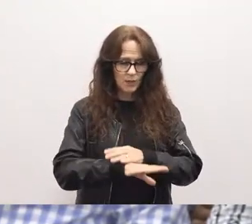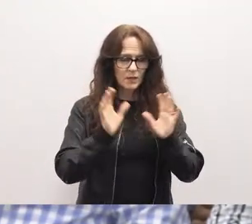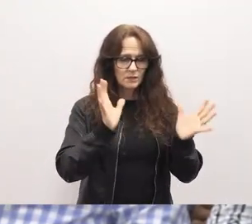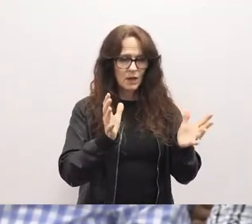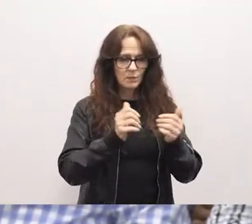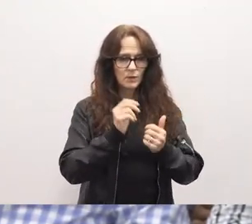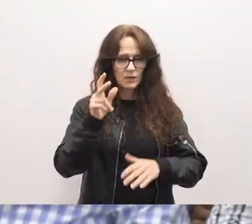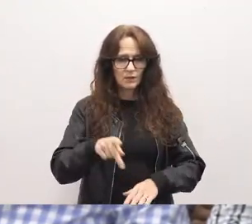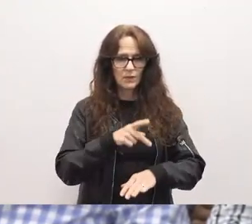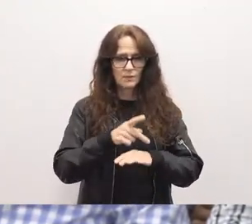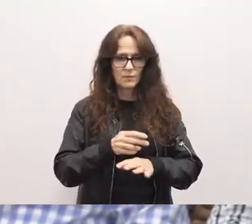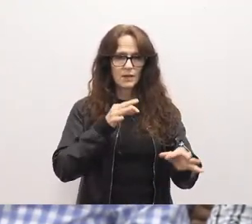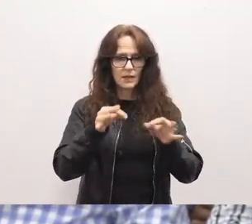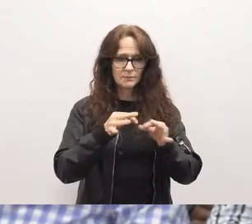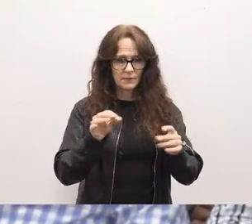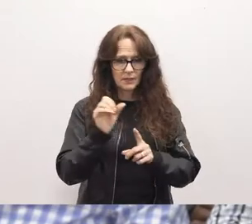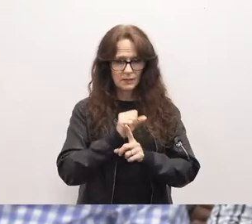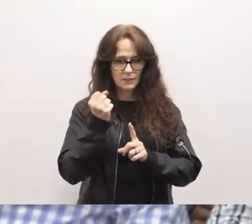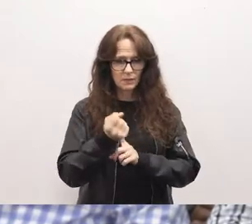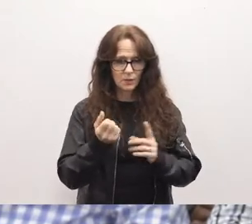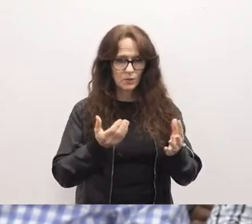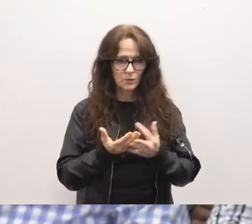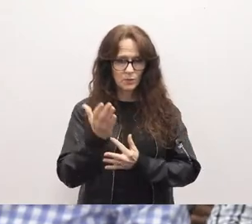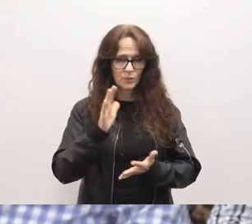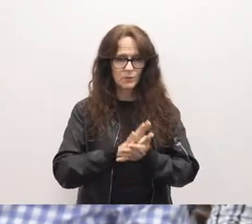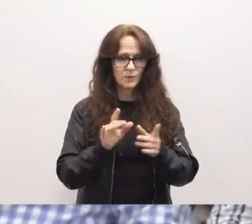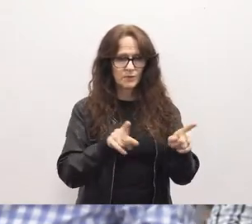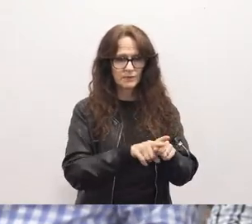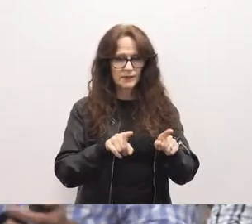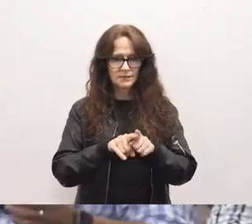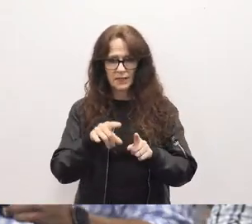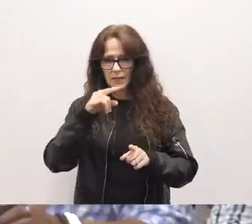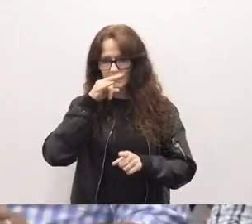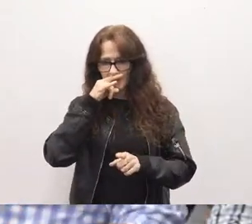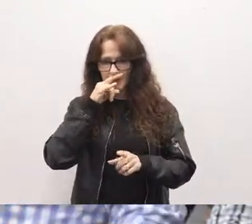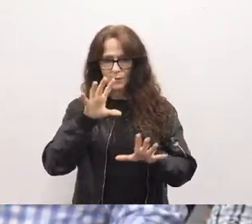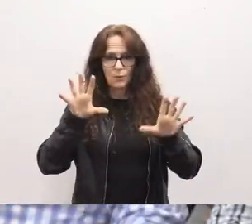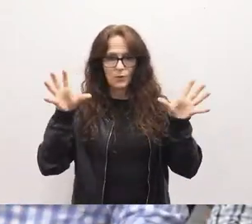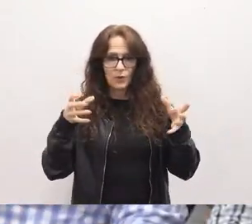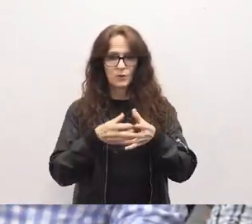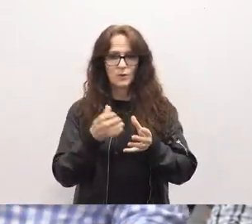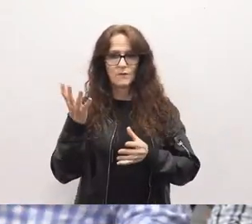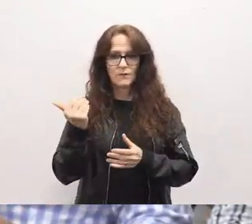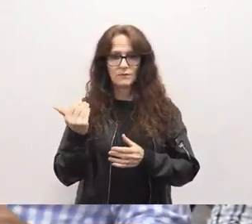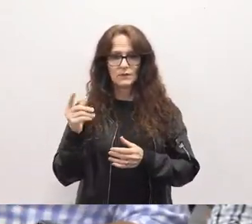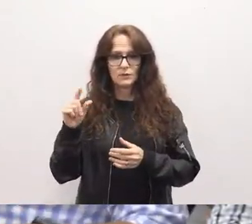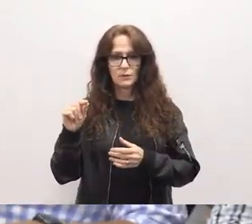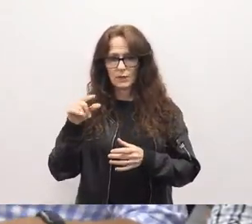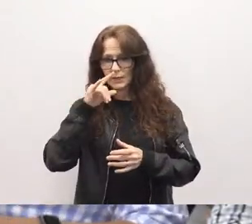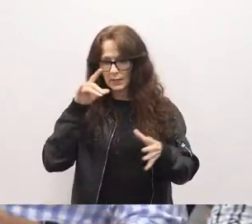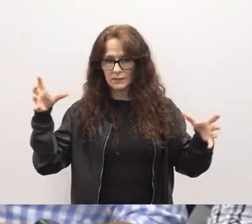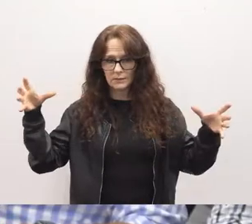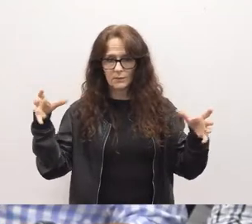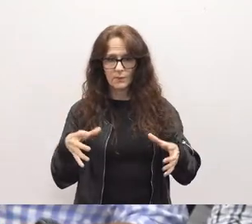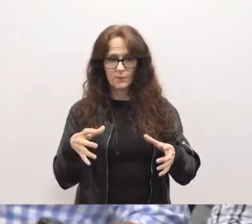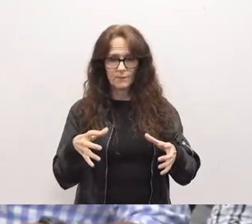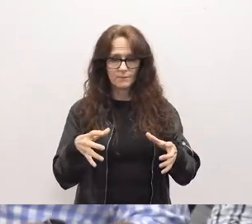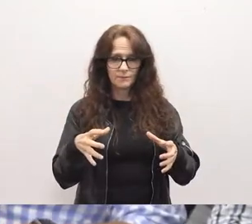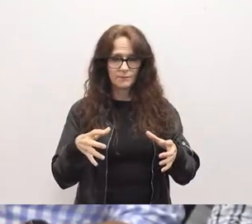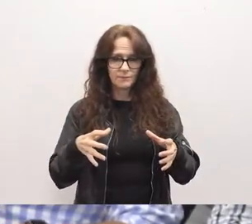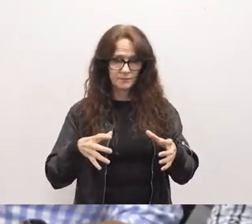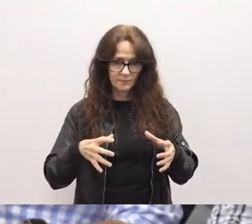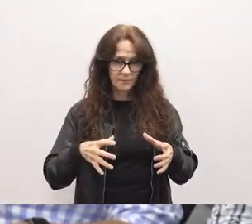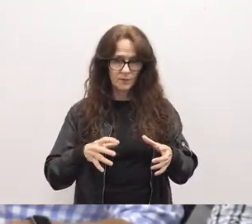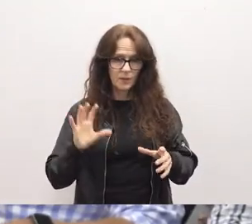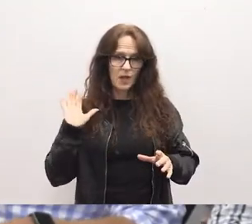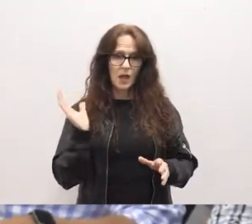and I told him about the situation, what's going on through the school with the same kid with the group of 15 to 20 kids, okay?